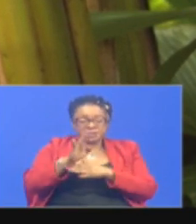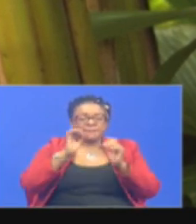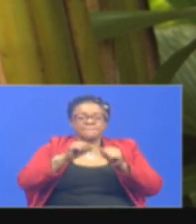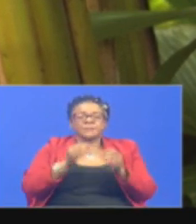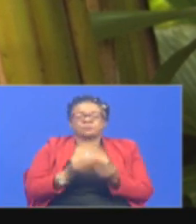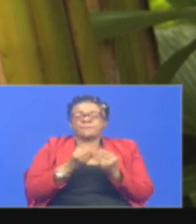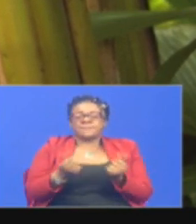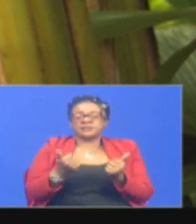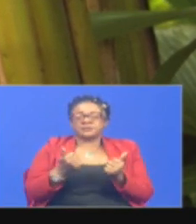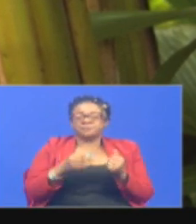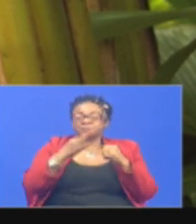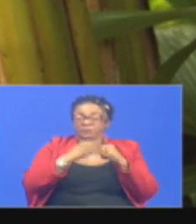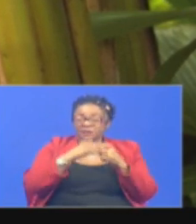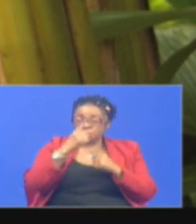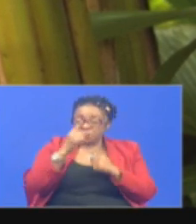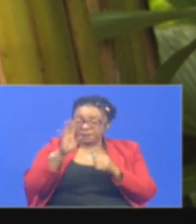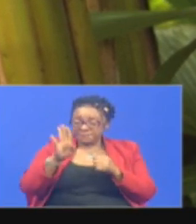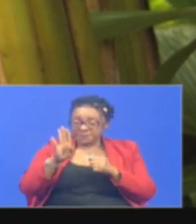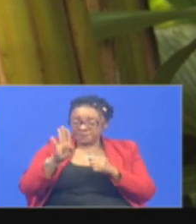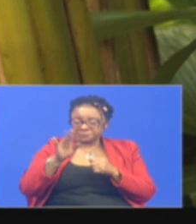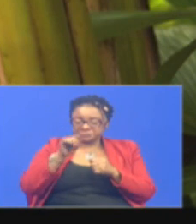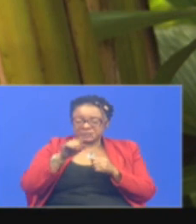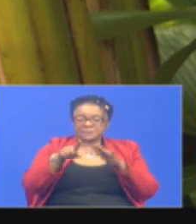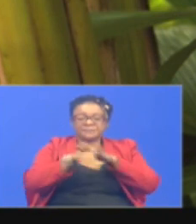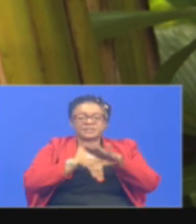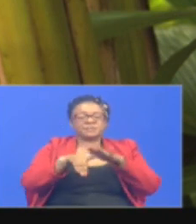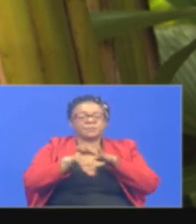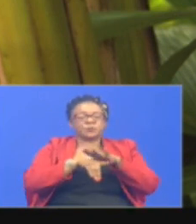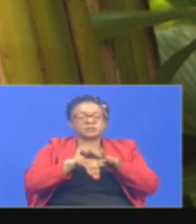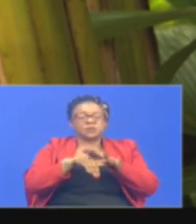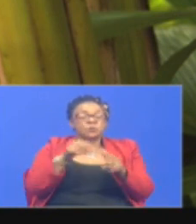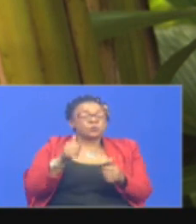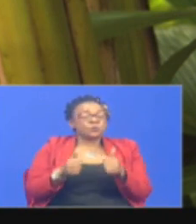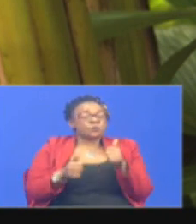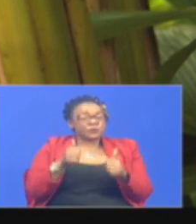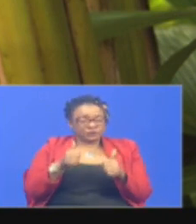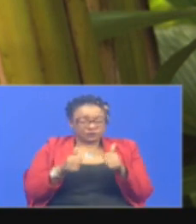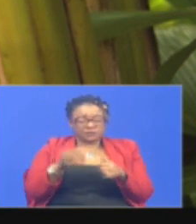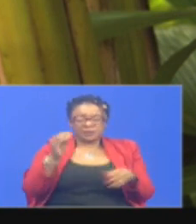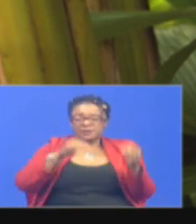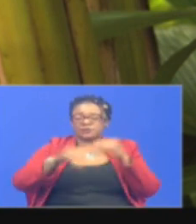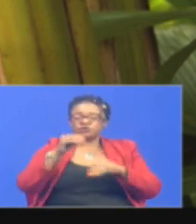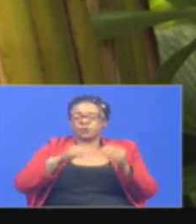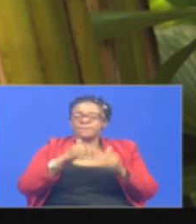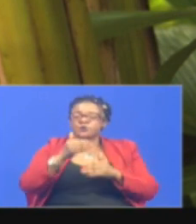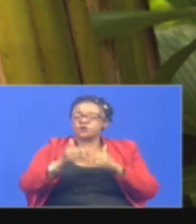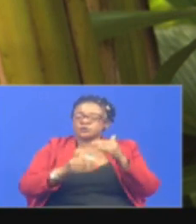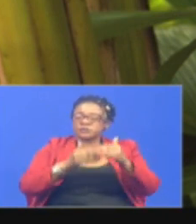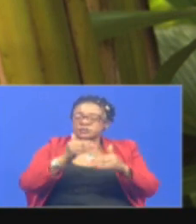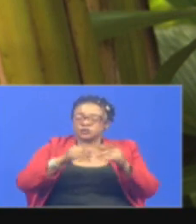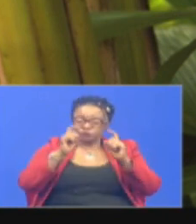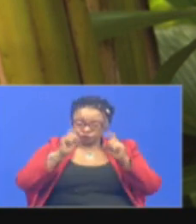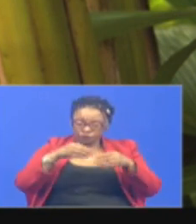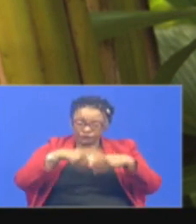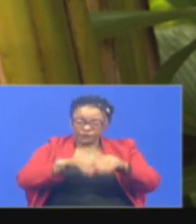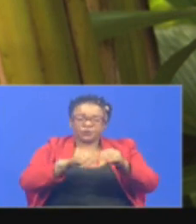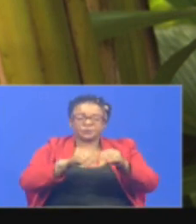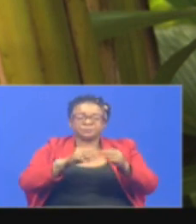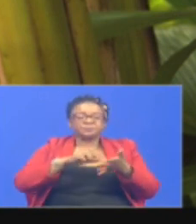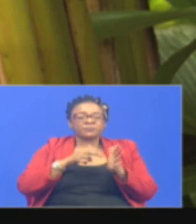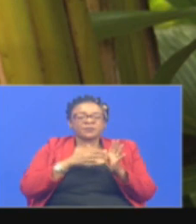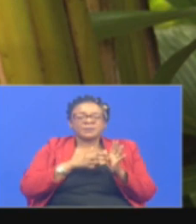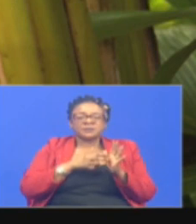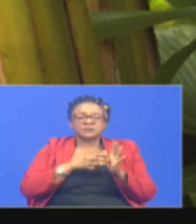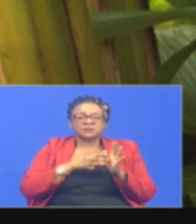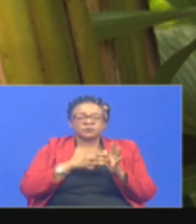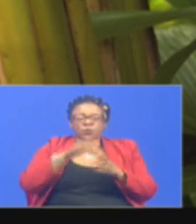Article 81B is the principle, the principles by which the electoral process is supposed to abide by, meaning that